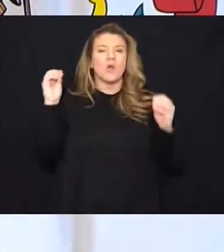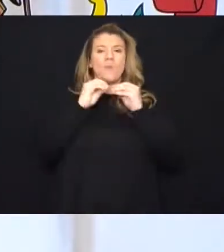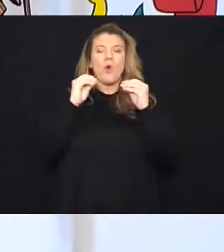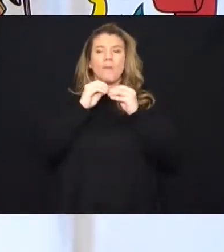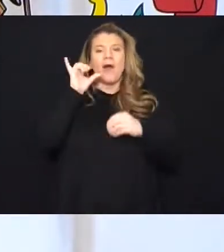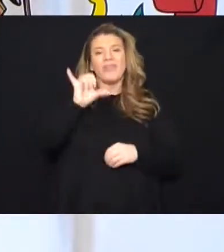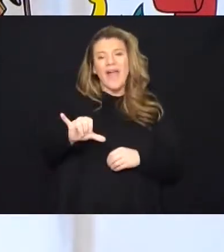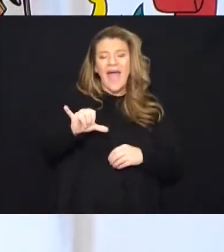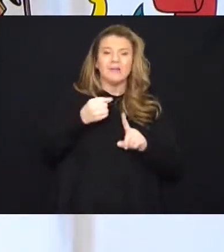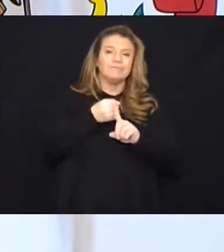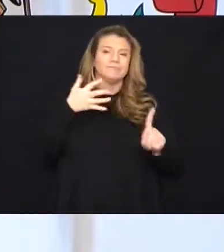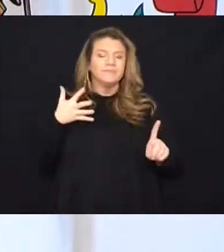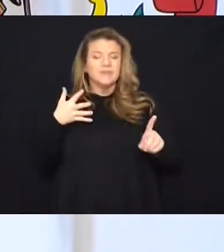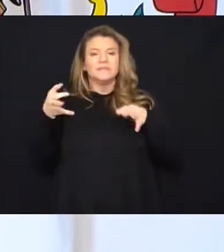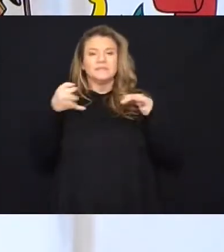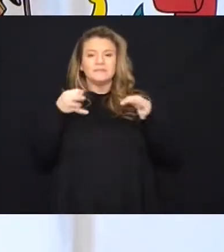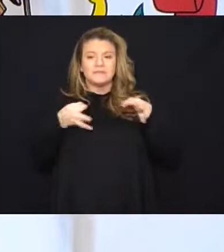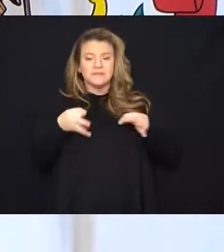from